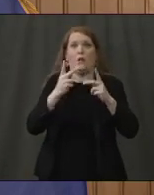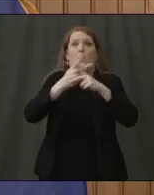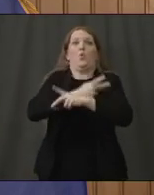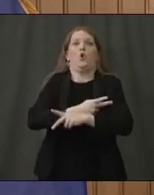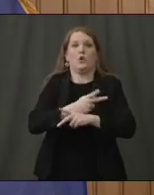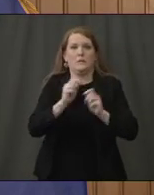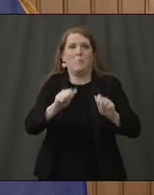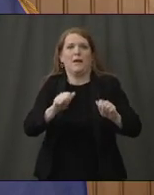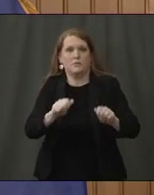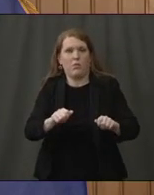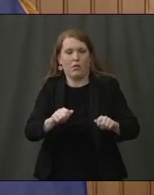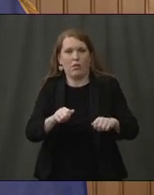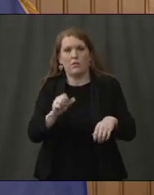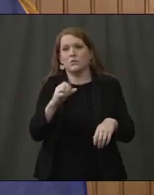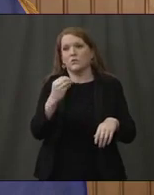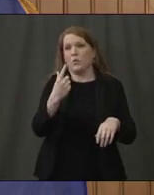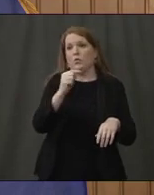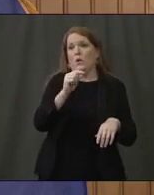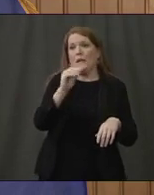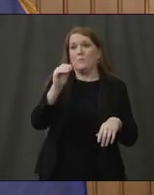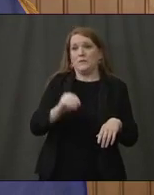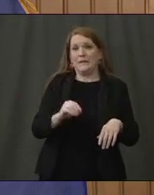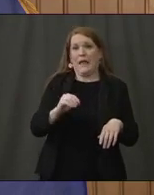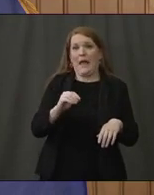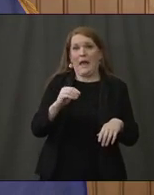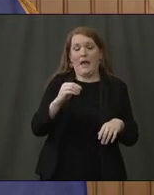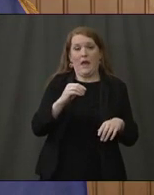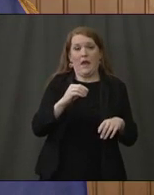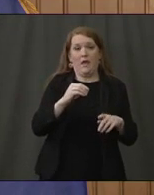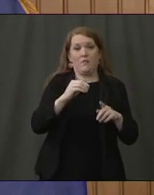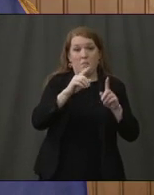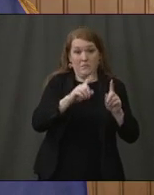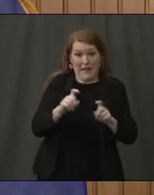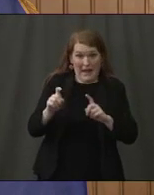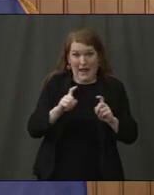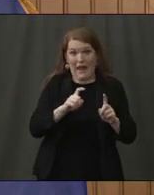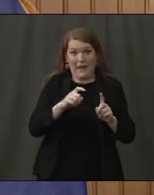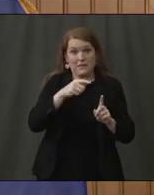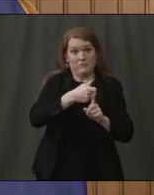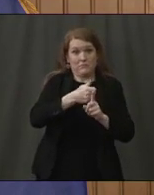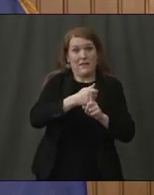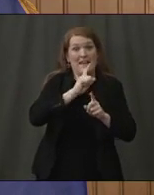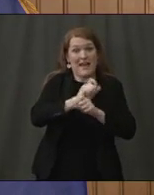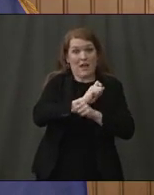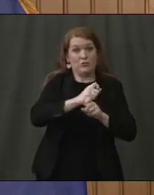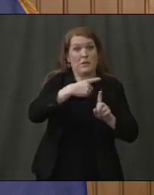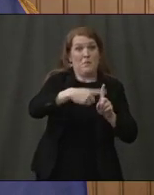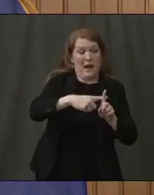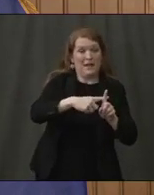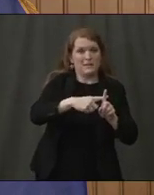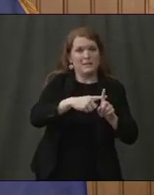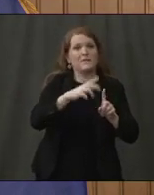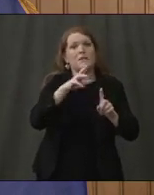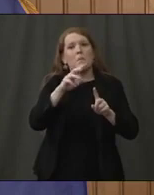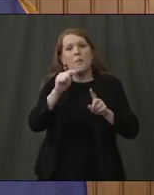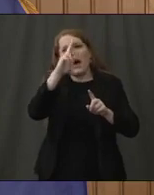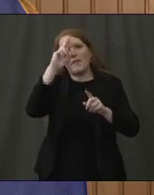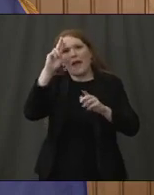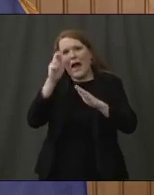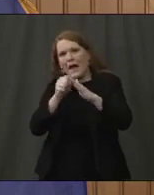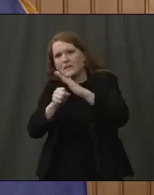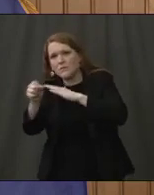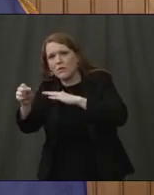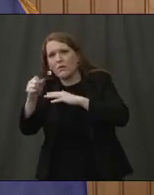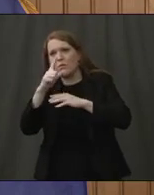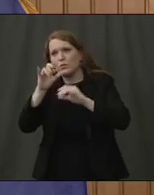up going to the hospital. He's found to be carrying a virus. Well, in fact, our hospitalization rates may be a lot lower